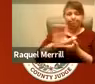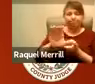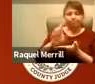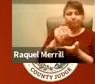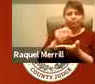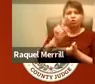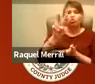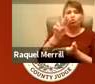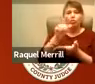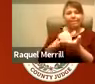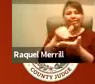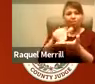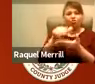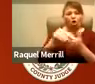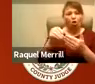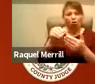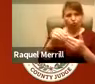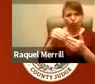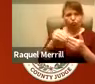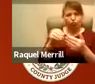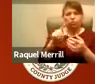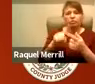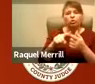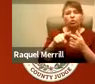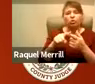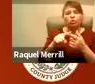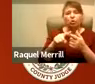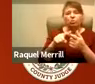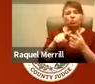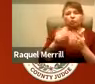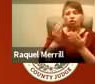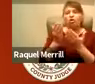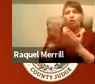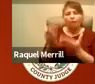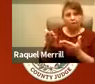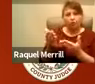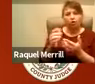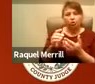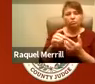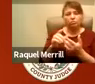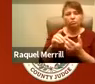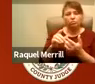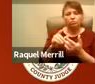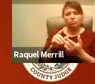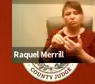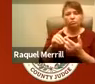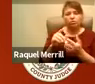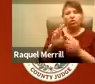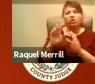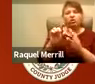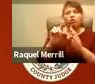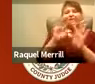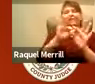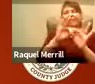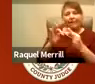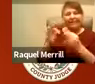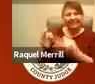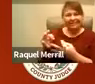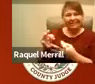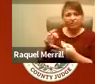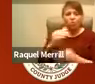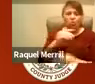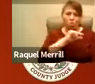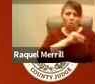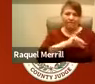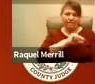million to be able to offer it, to families that